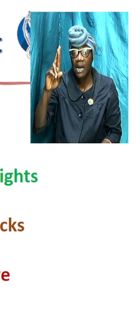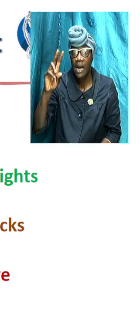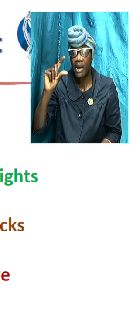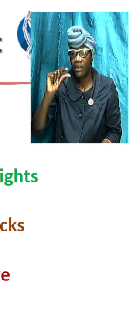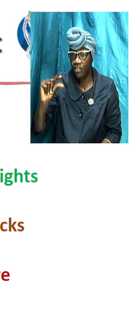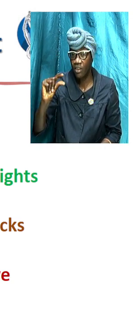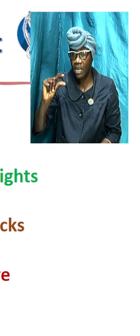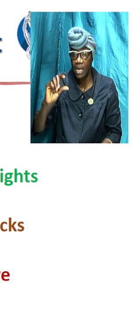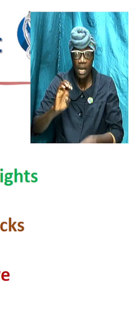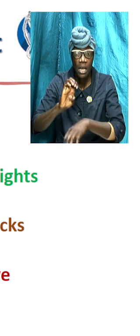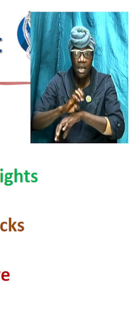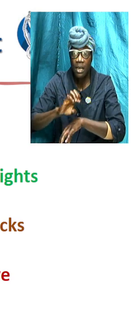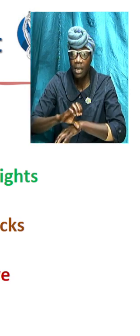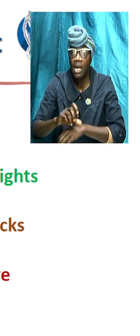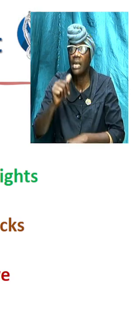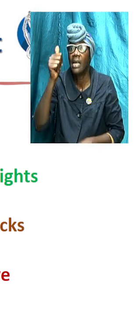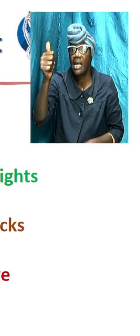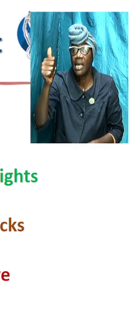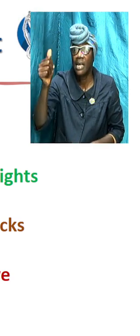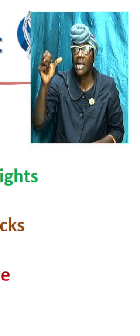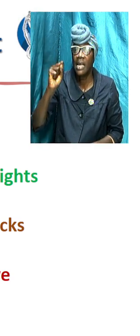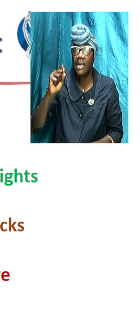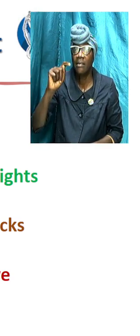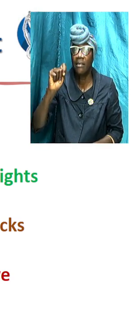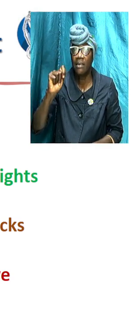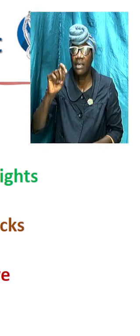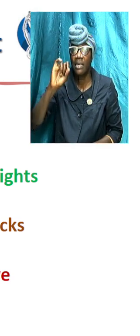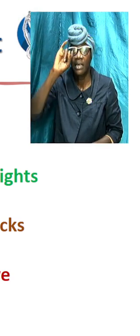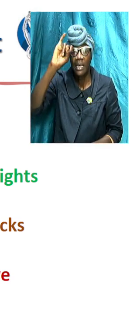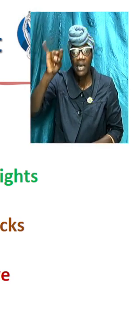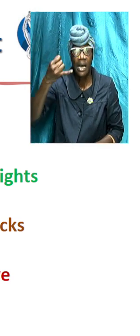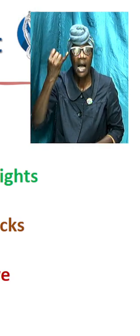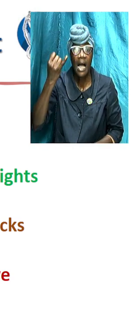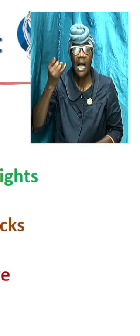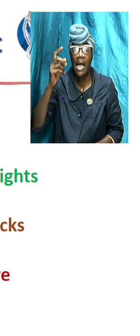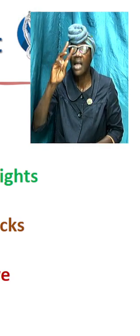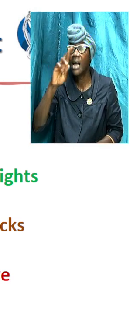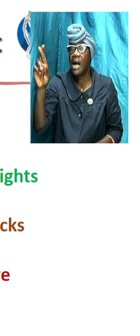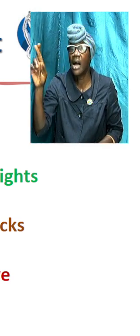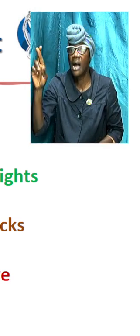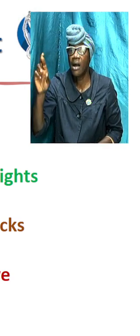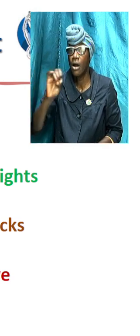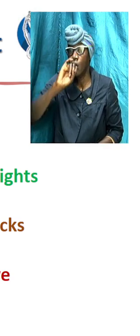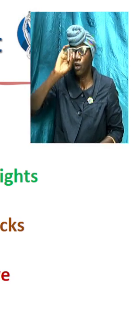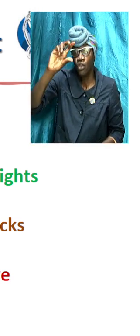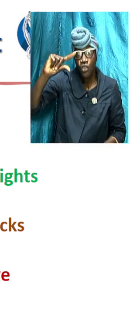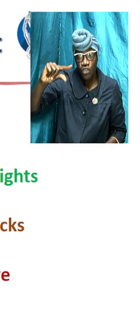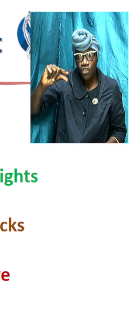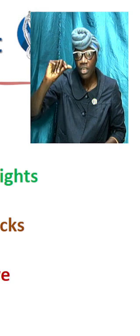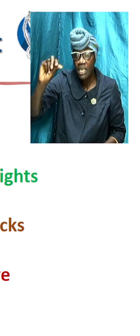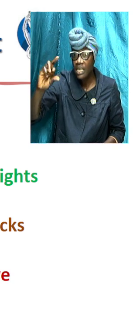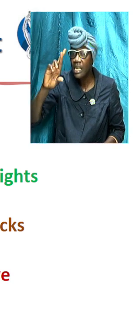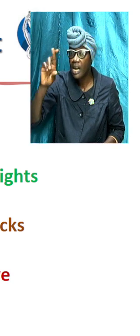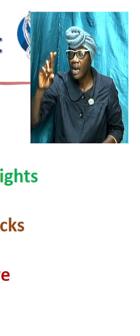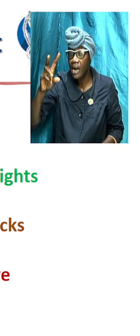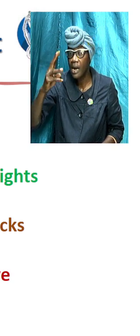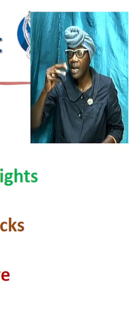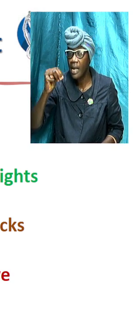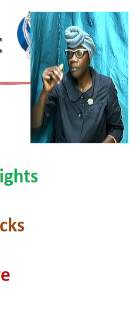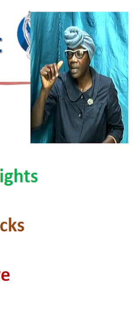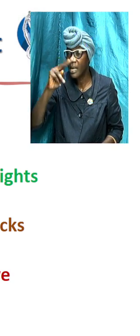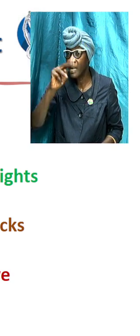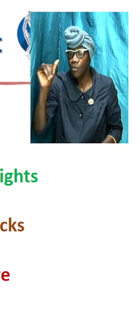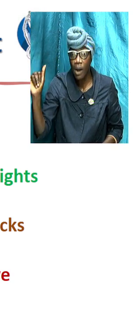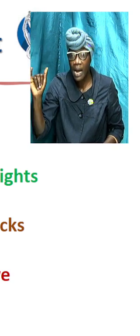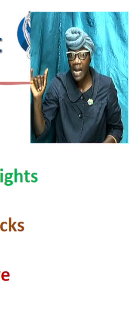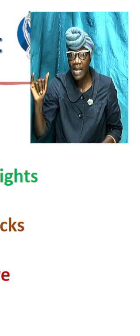Britain, Australia, Ireland, Germany, and the United States, just to name a few. And we see where the